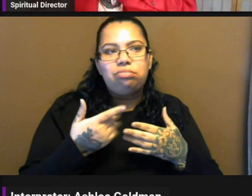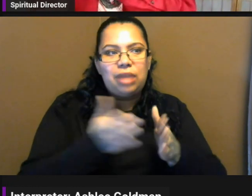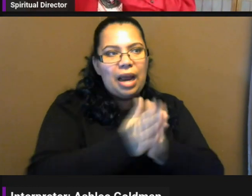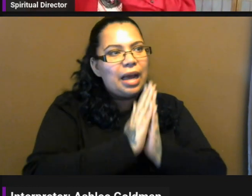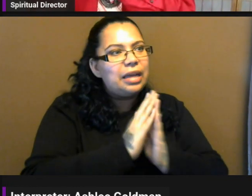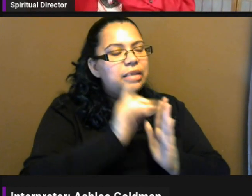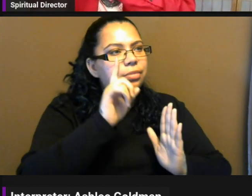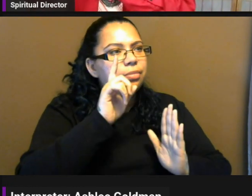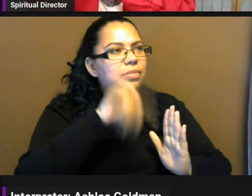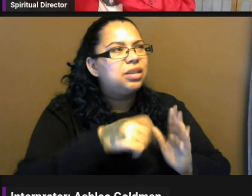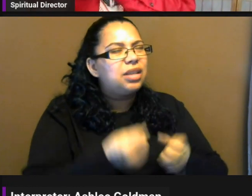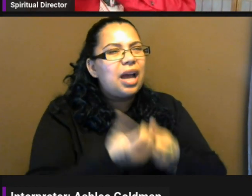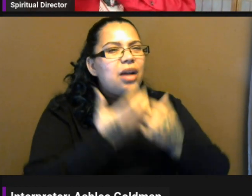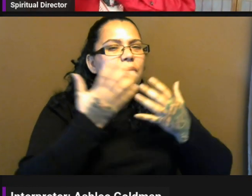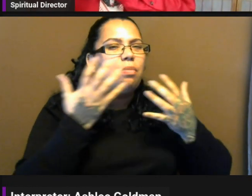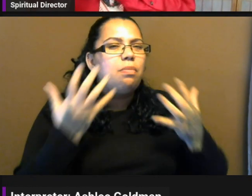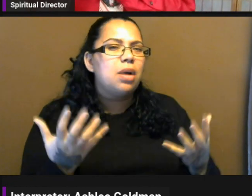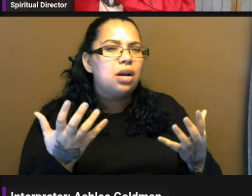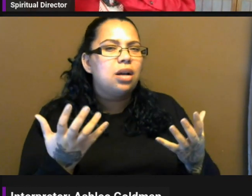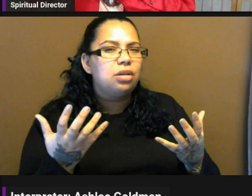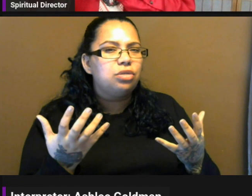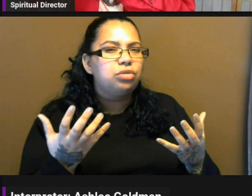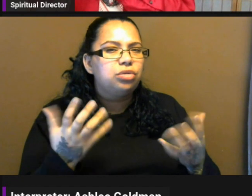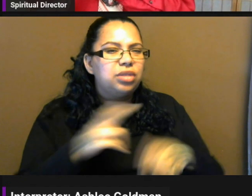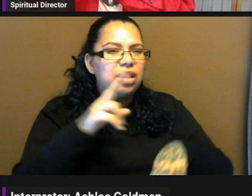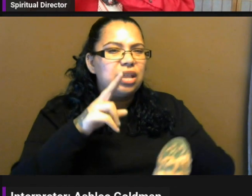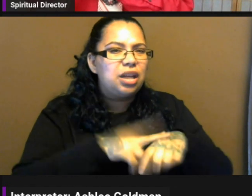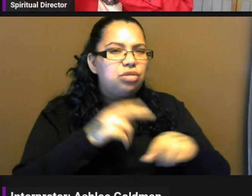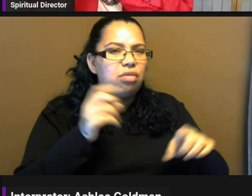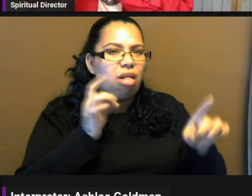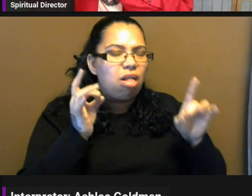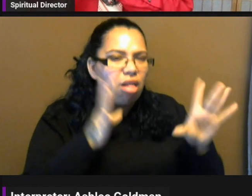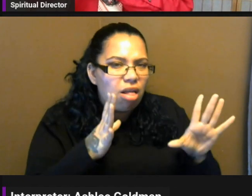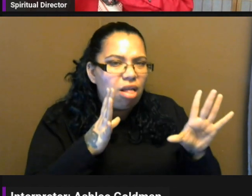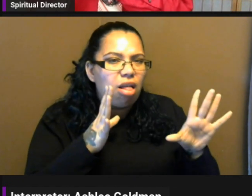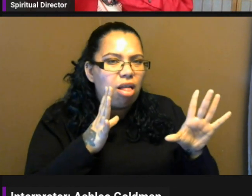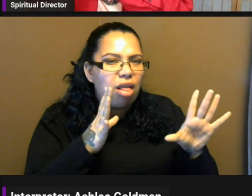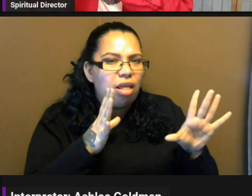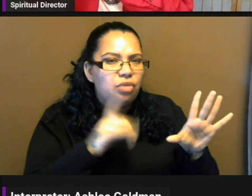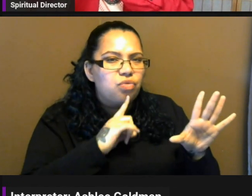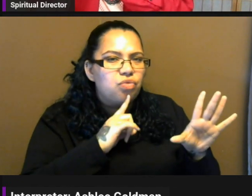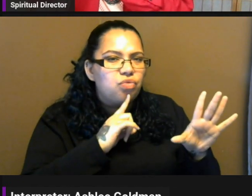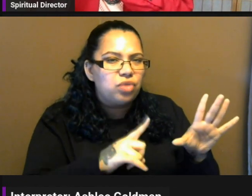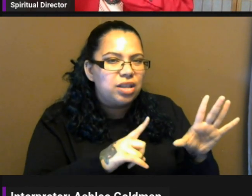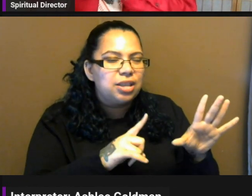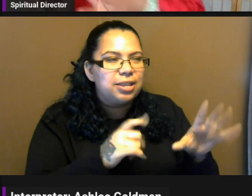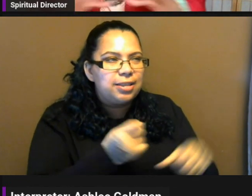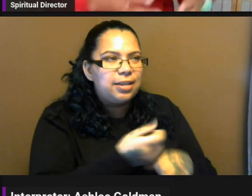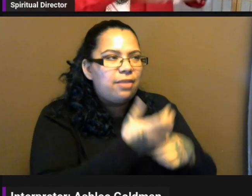much of the natural disaster is the result, the